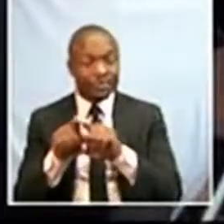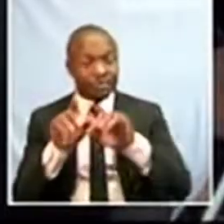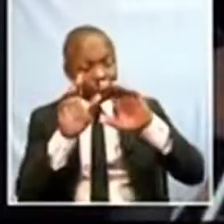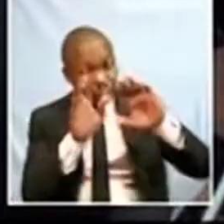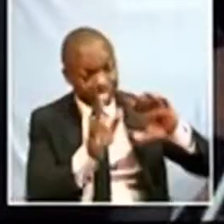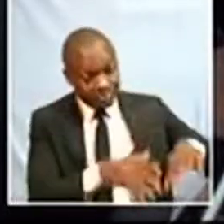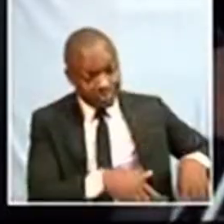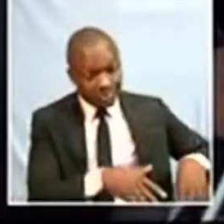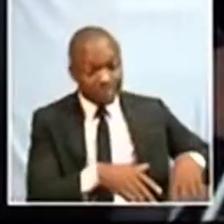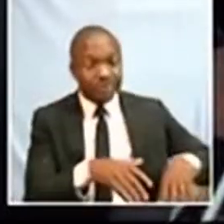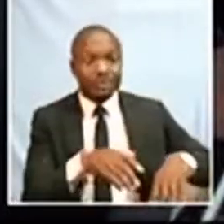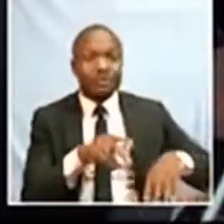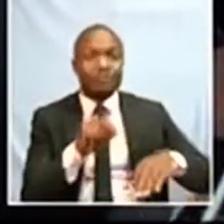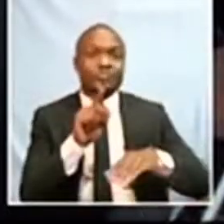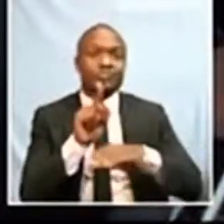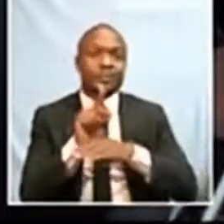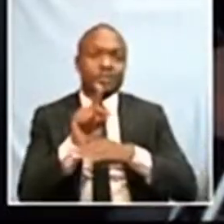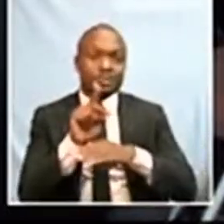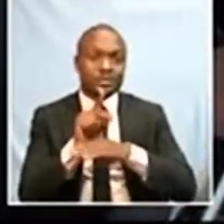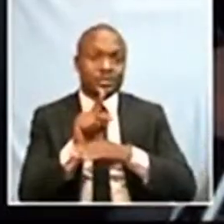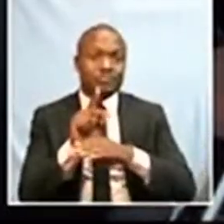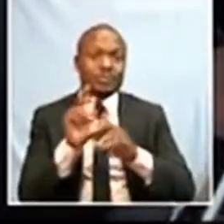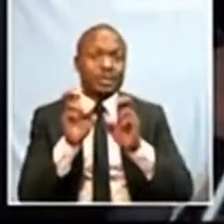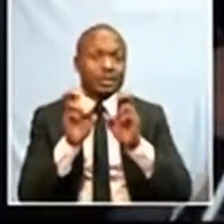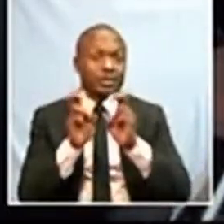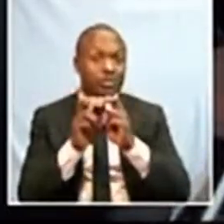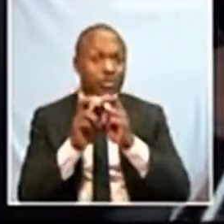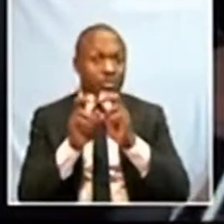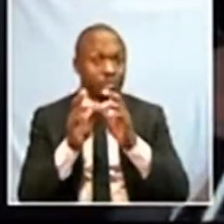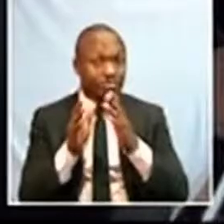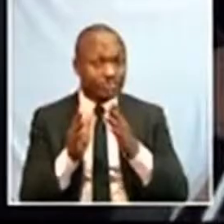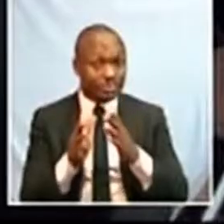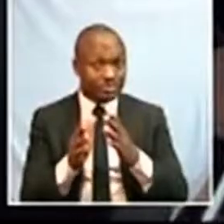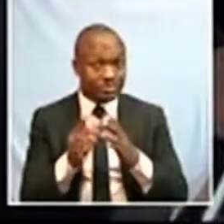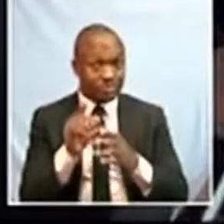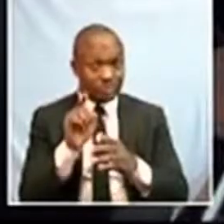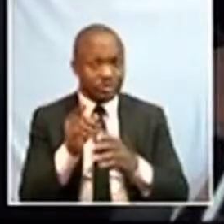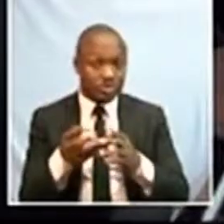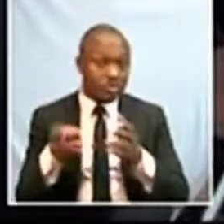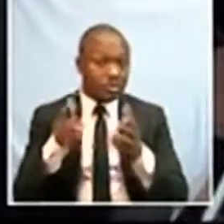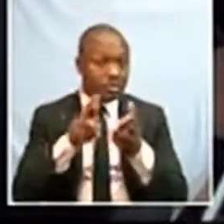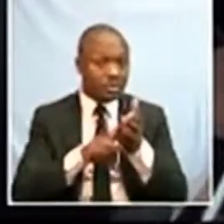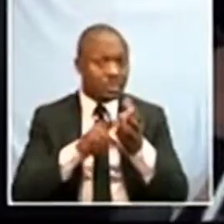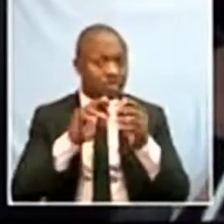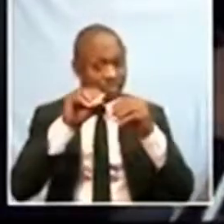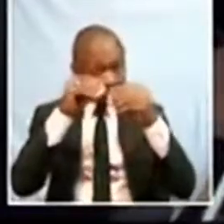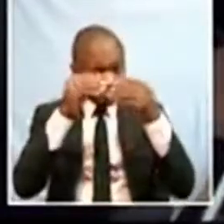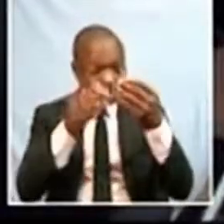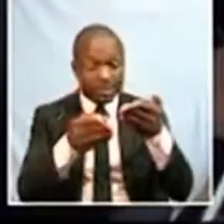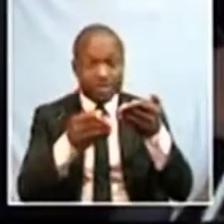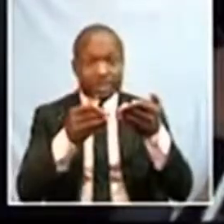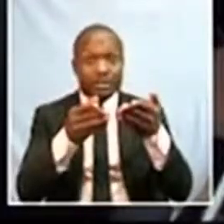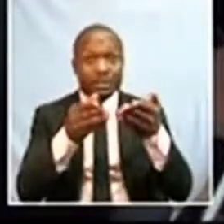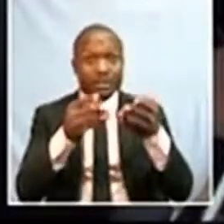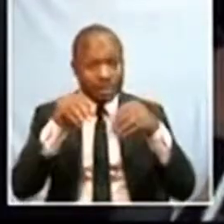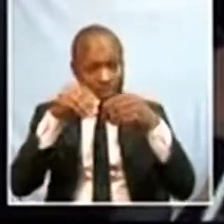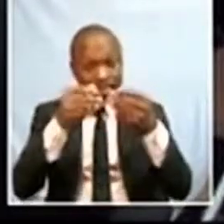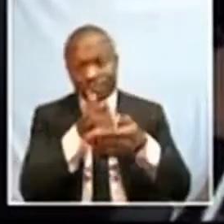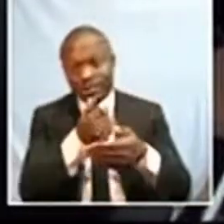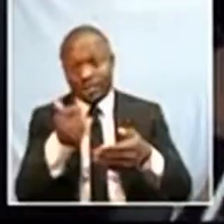abandonment of site by the contractor. And then you retender, procure another